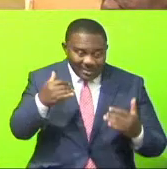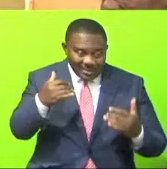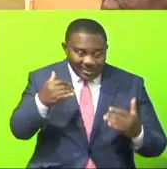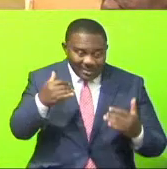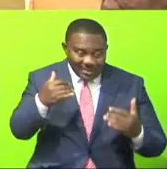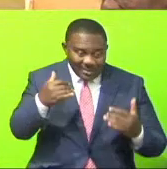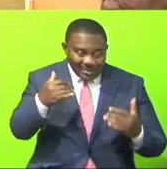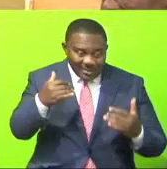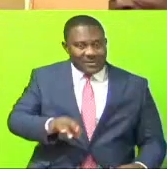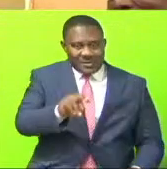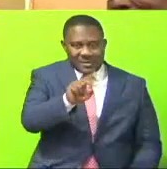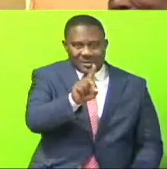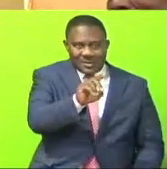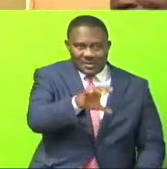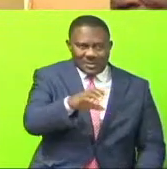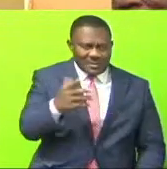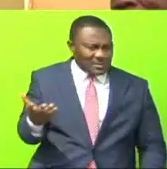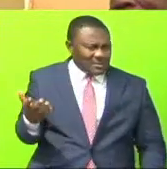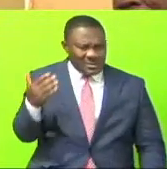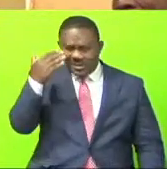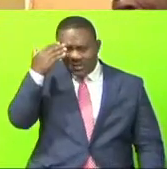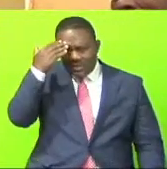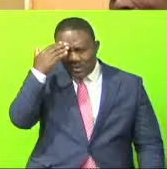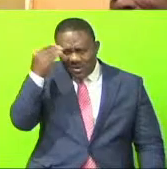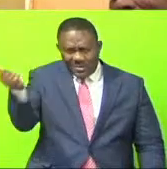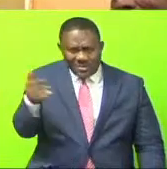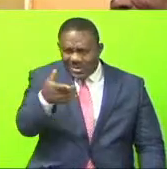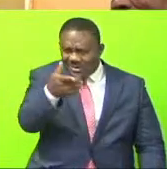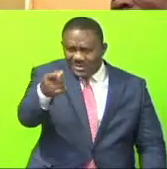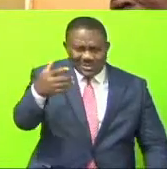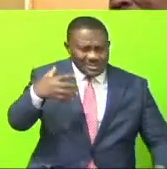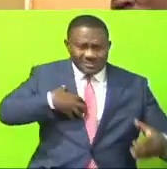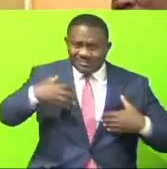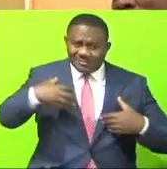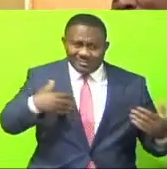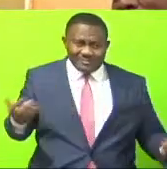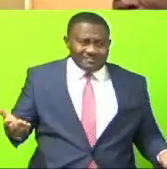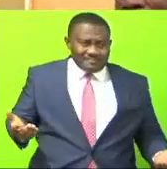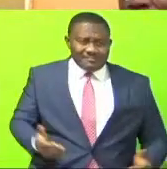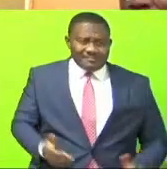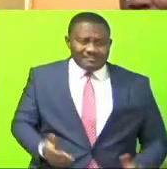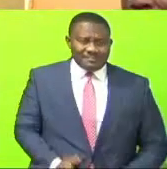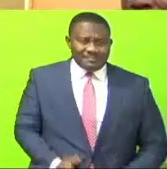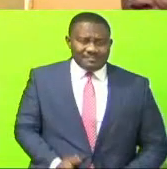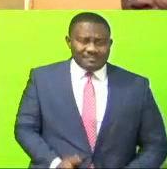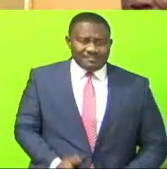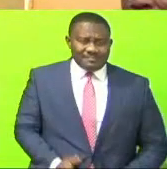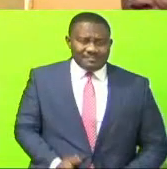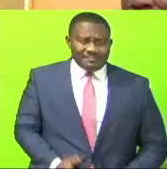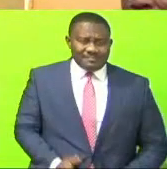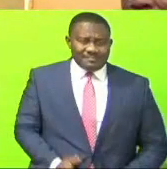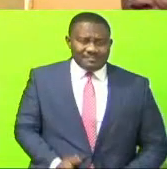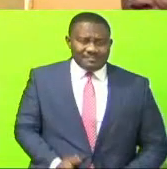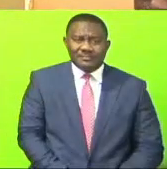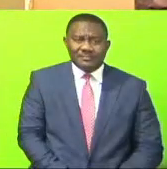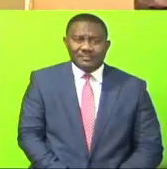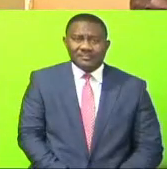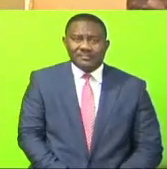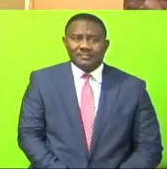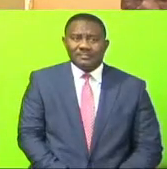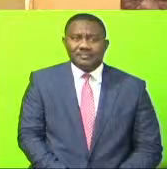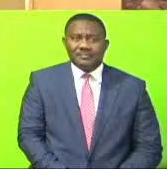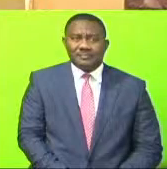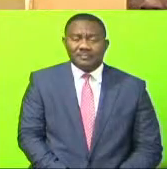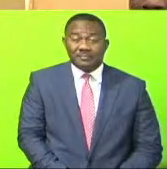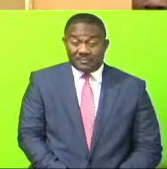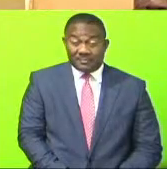I don't know why he is challenging. I don't know why he is agitated about it. I don't know why he ran to the Supreme Court even before Parliament resumed. But the rule is clear,